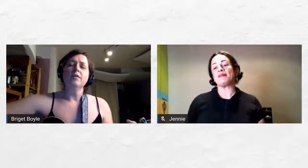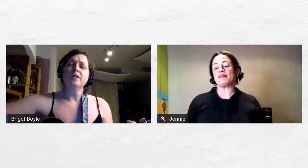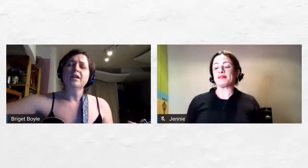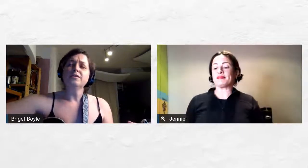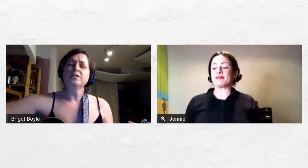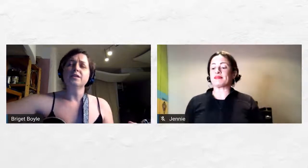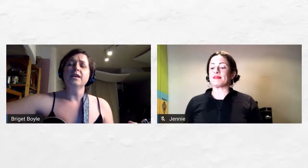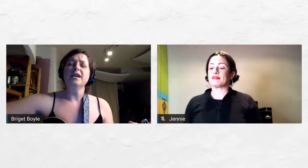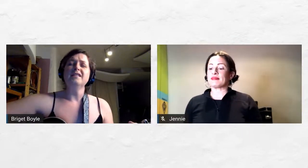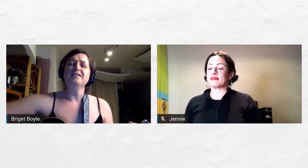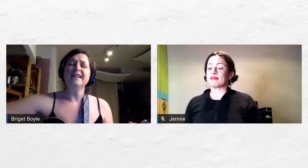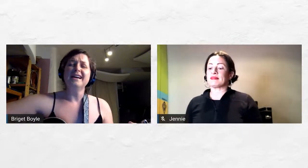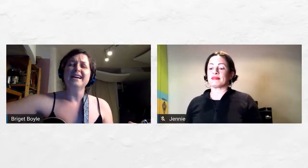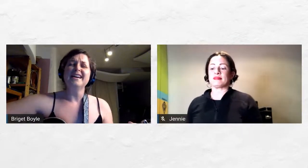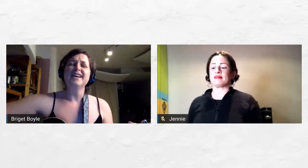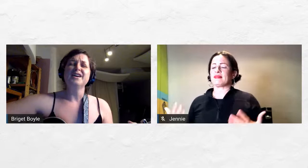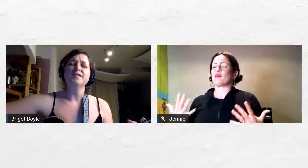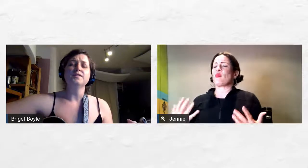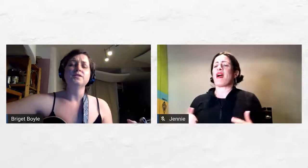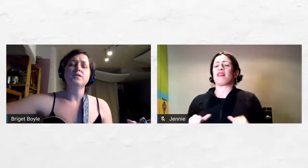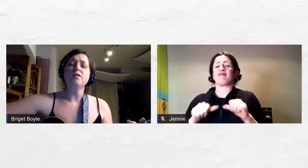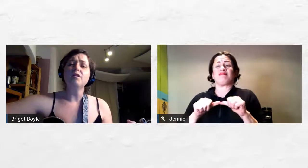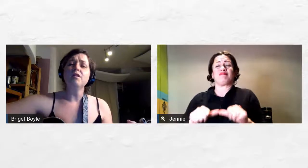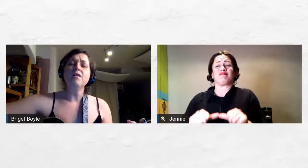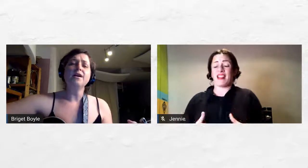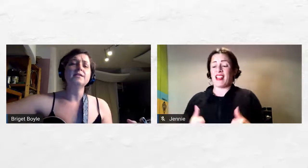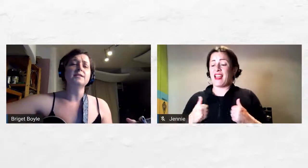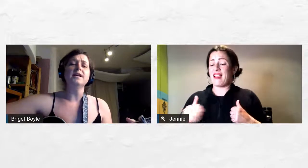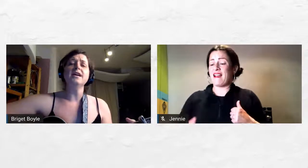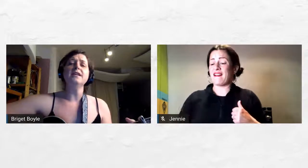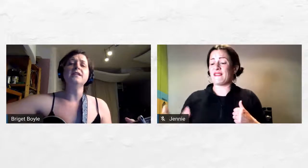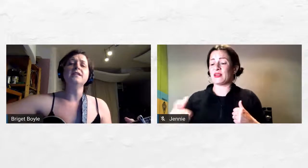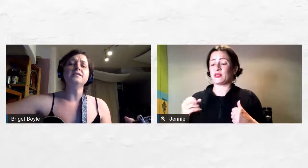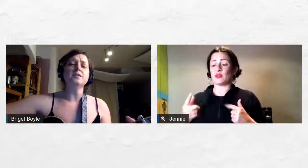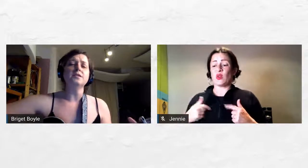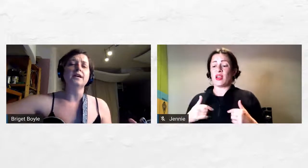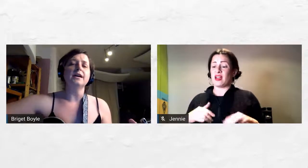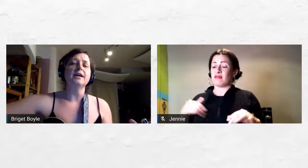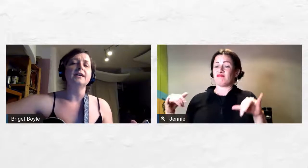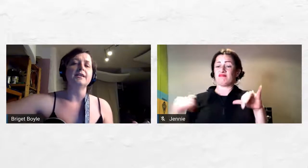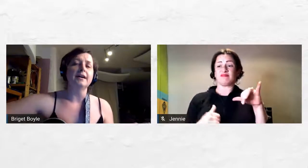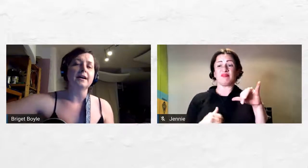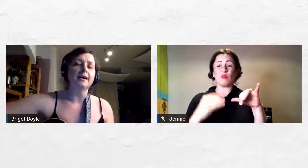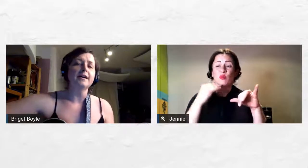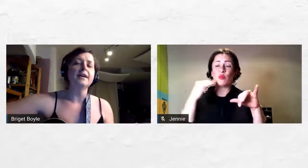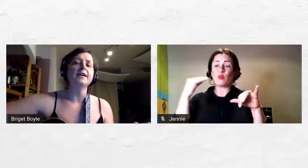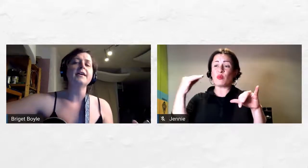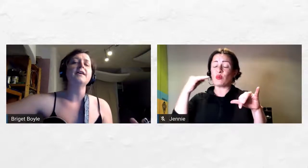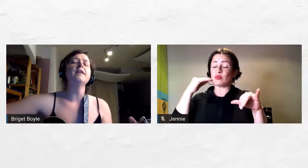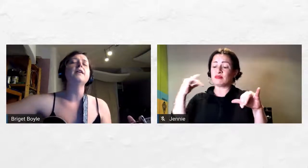I wanna stay alive, so I stay inside.